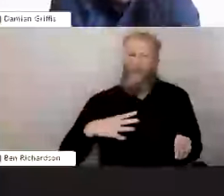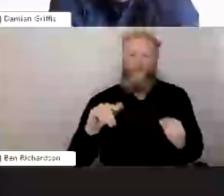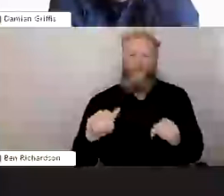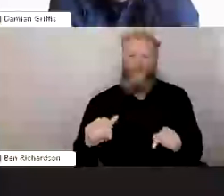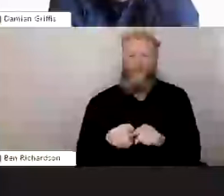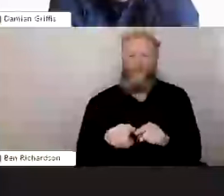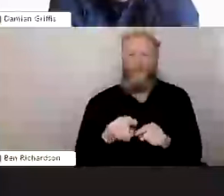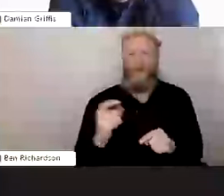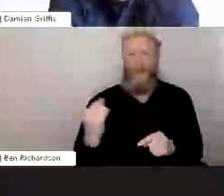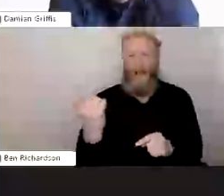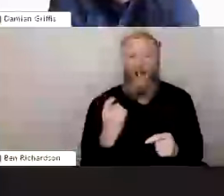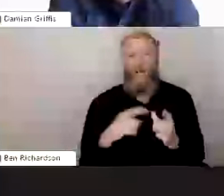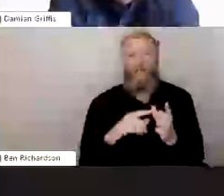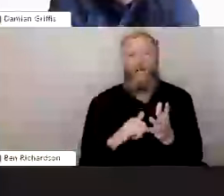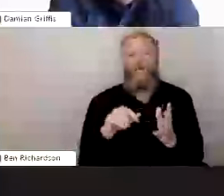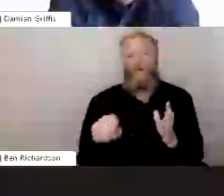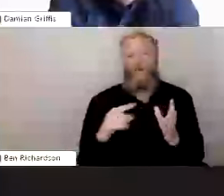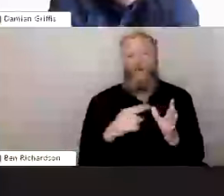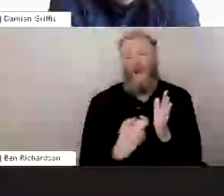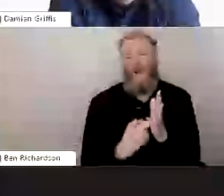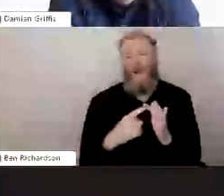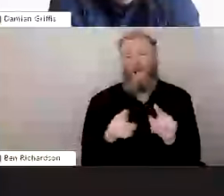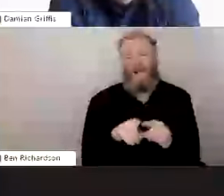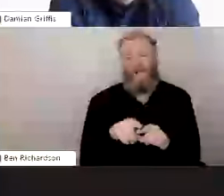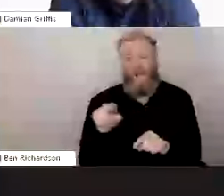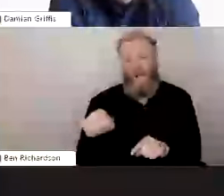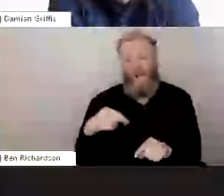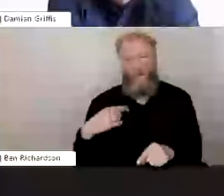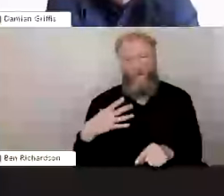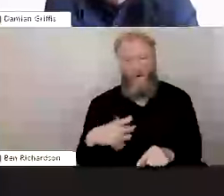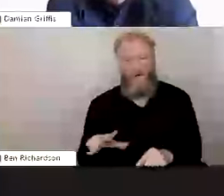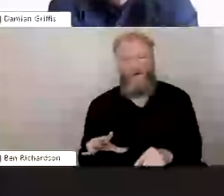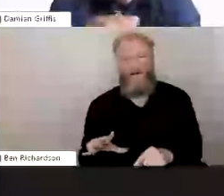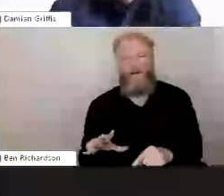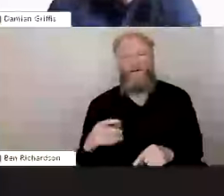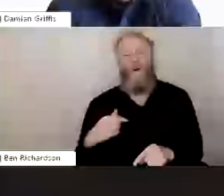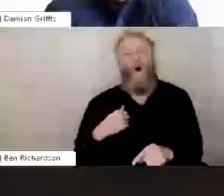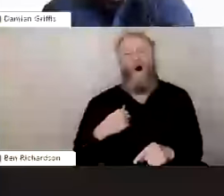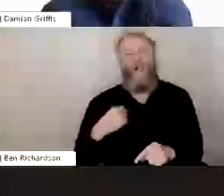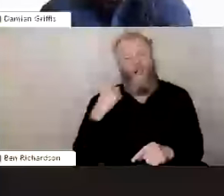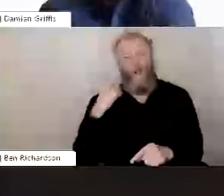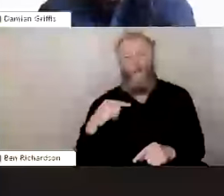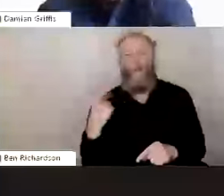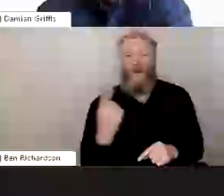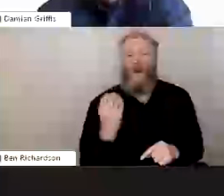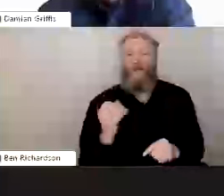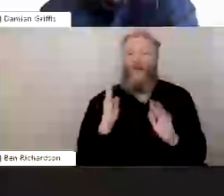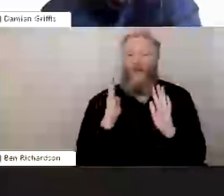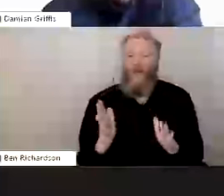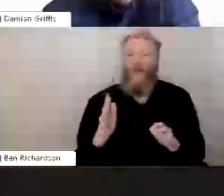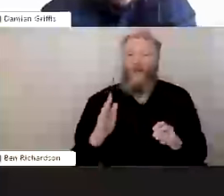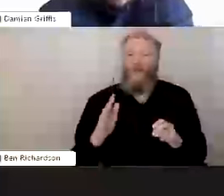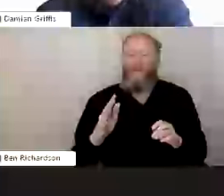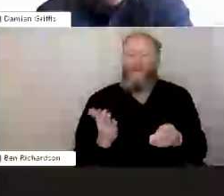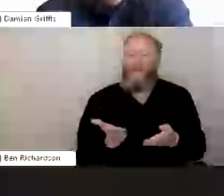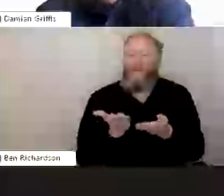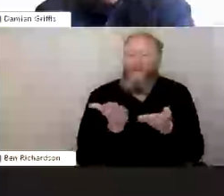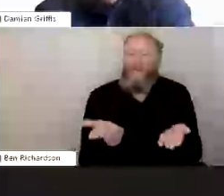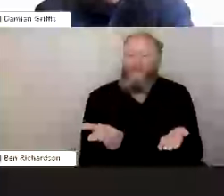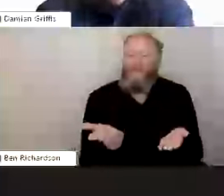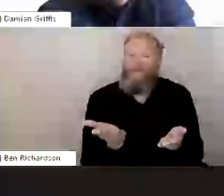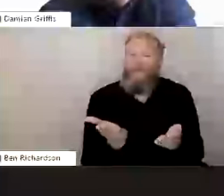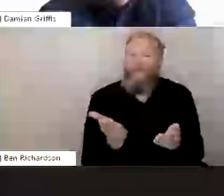and all those things. So we think we have a lot to offer the country in terms of understanding culture.